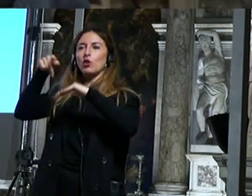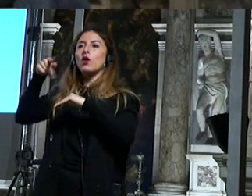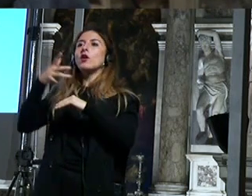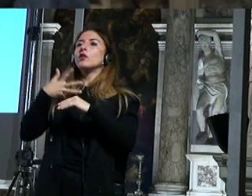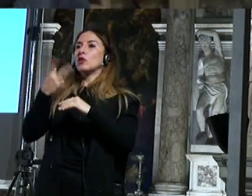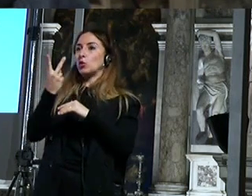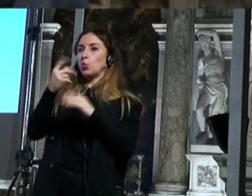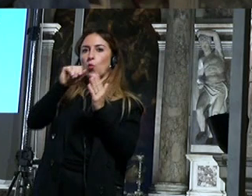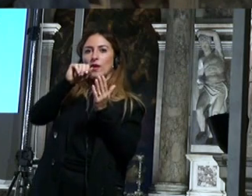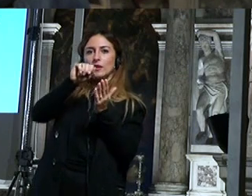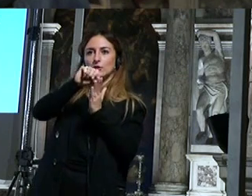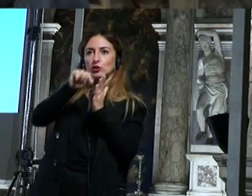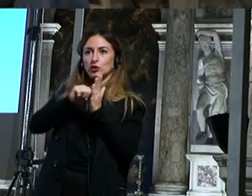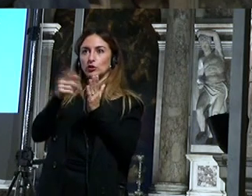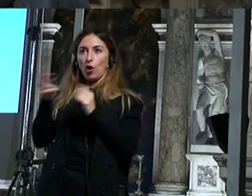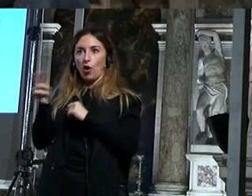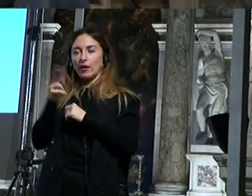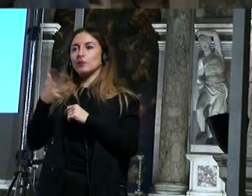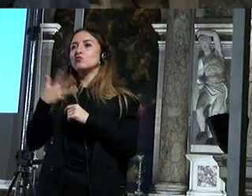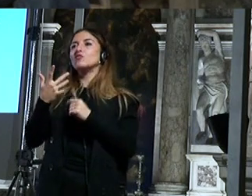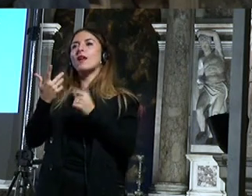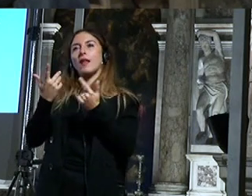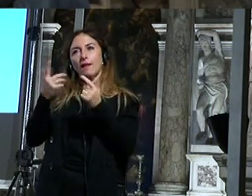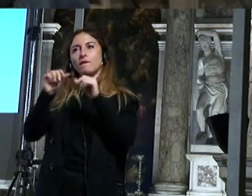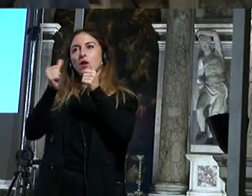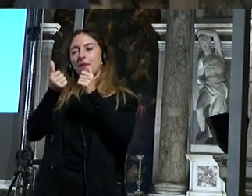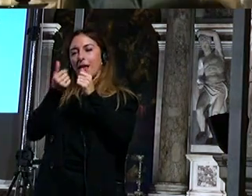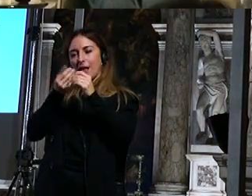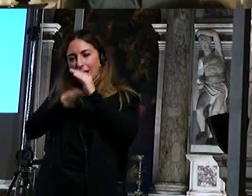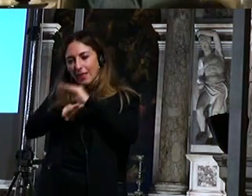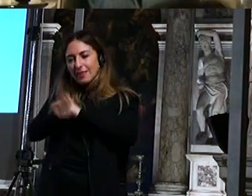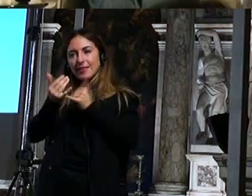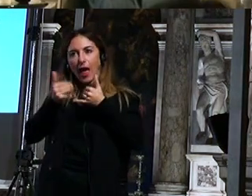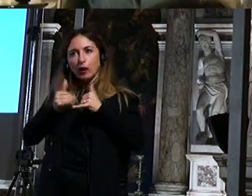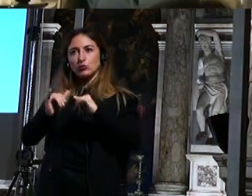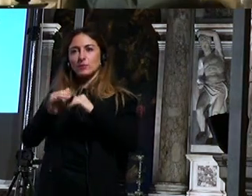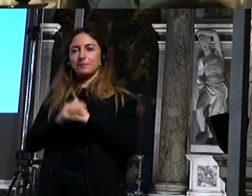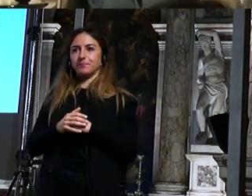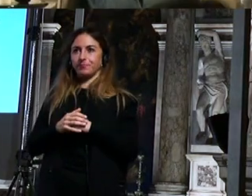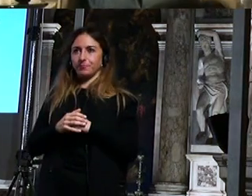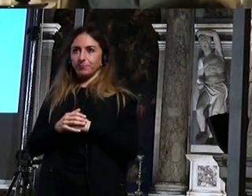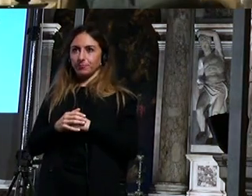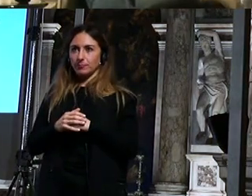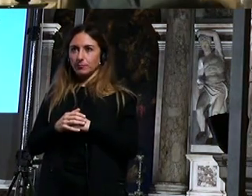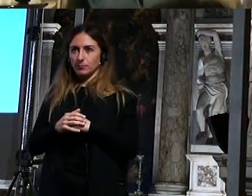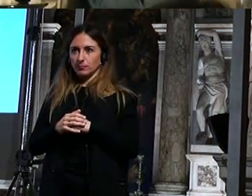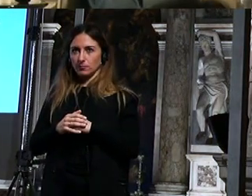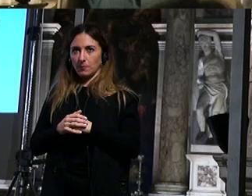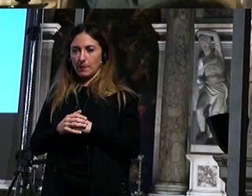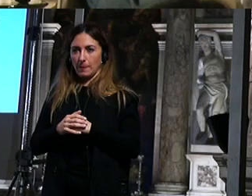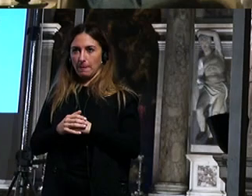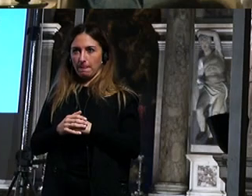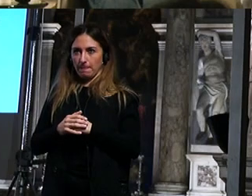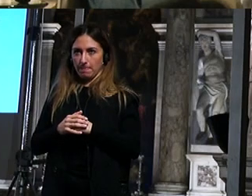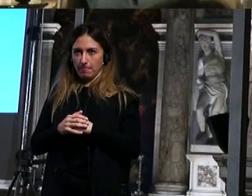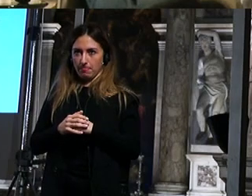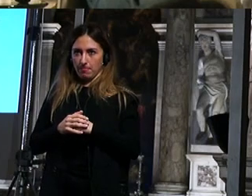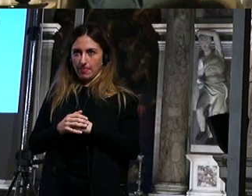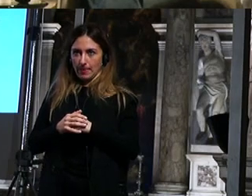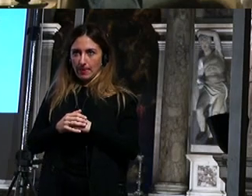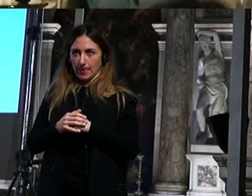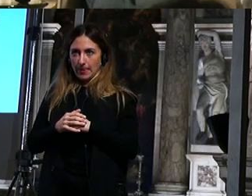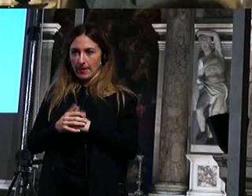Yes. Yeah. People are central in these short